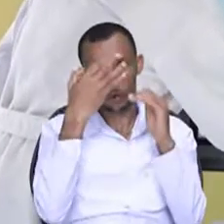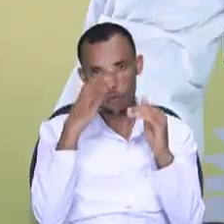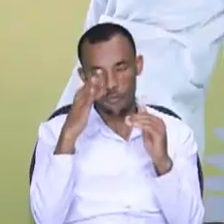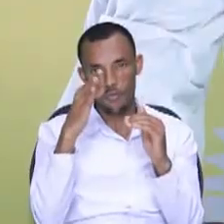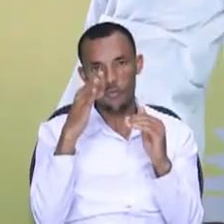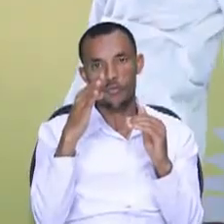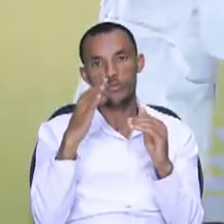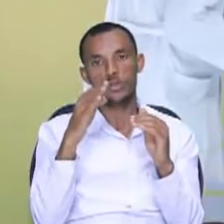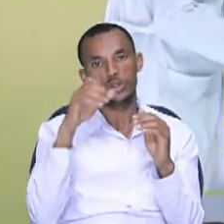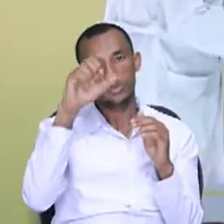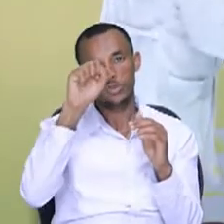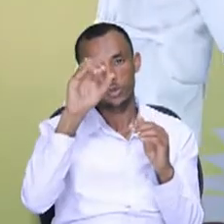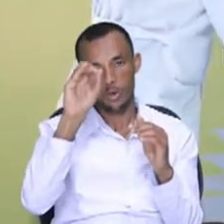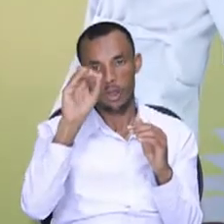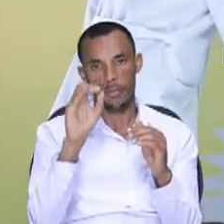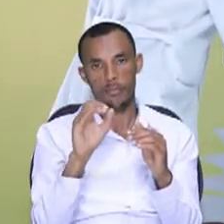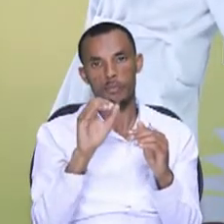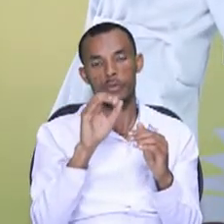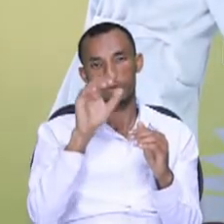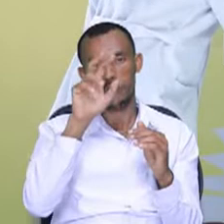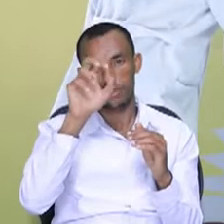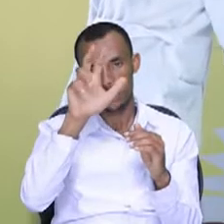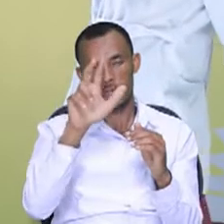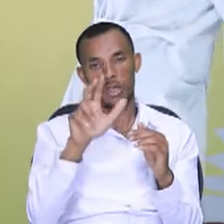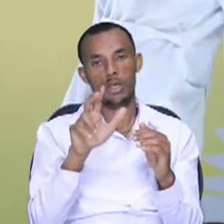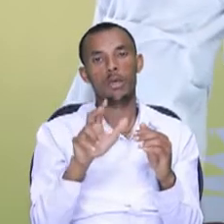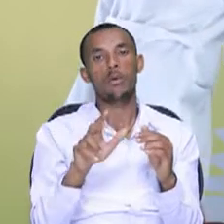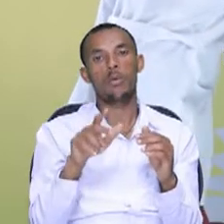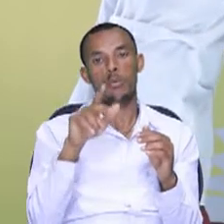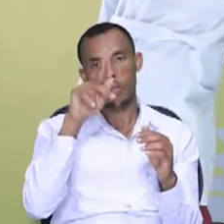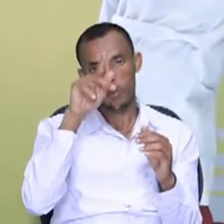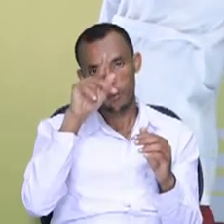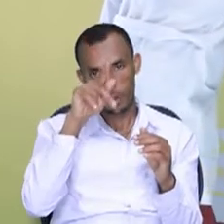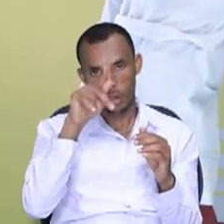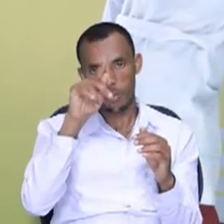is 23. The atomic mass of potassium is